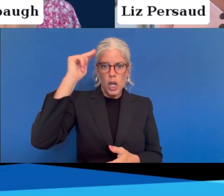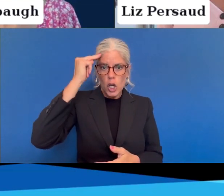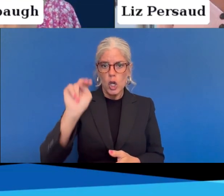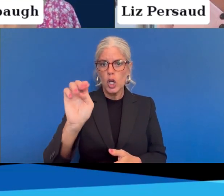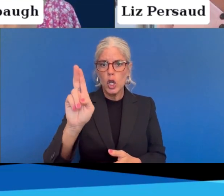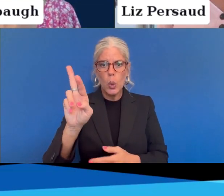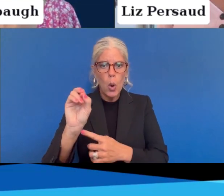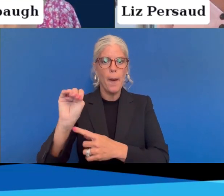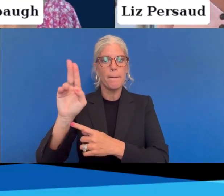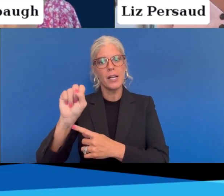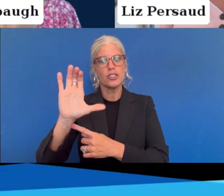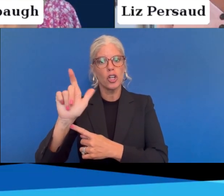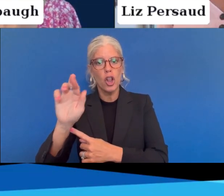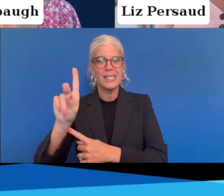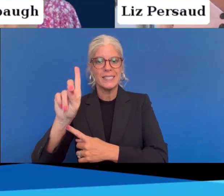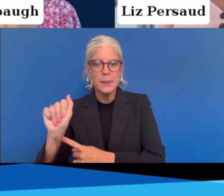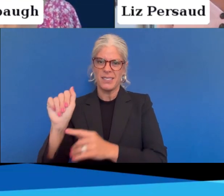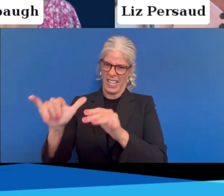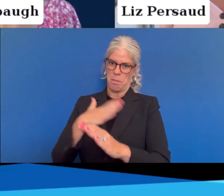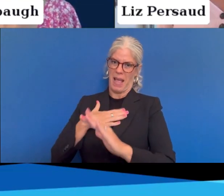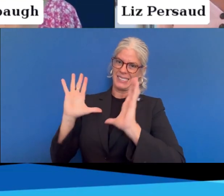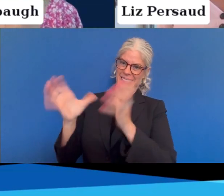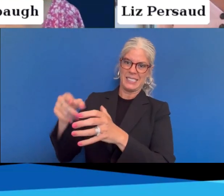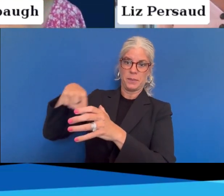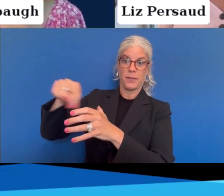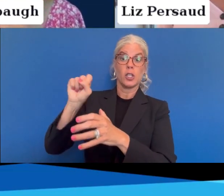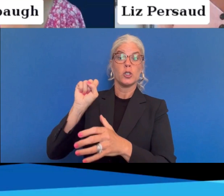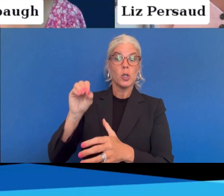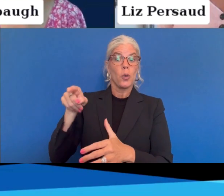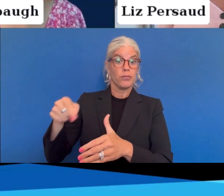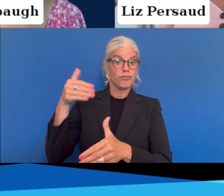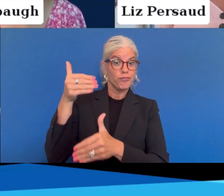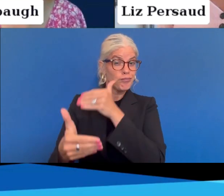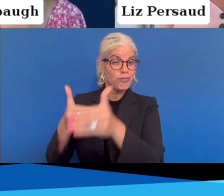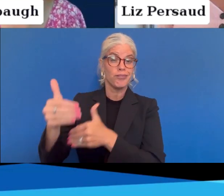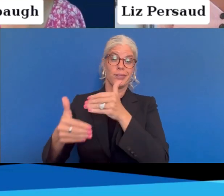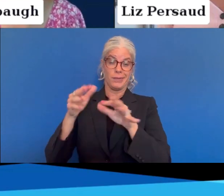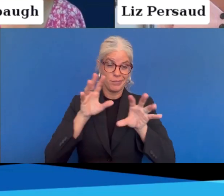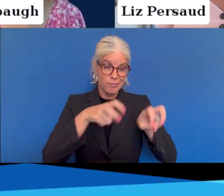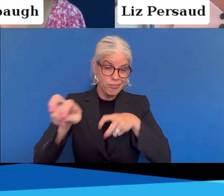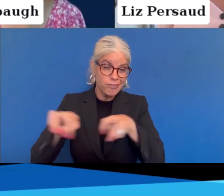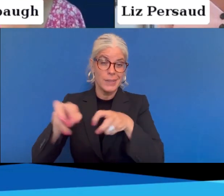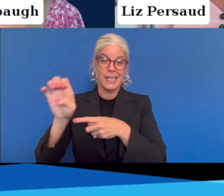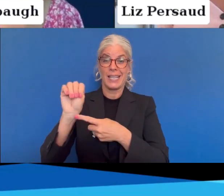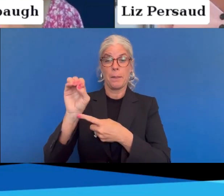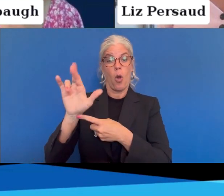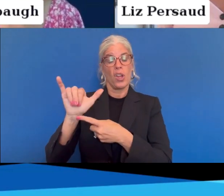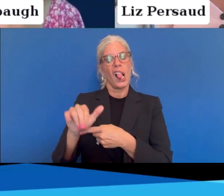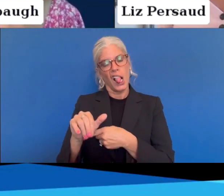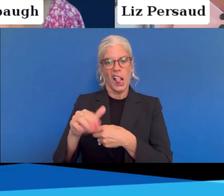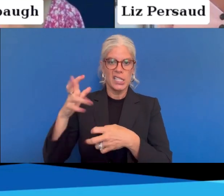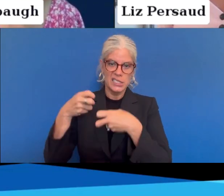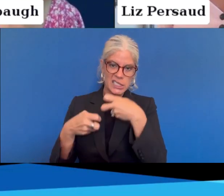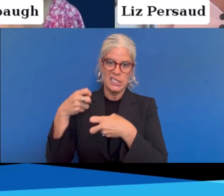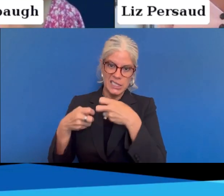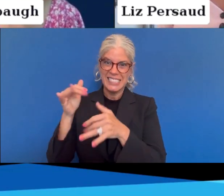doing the work to get everything moved over to Emory was a bit of a pickle. Getting records over, it just took a long time and it was